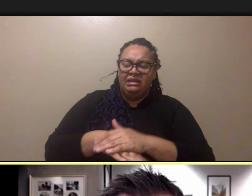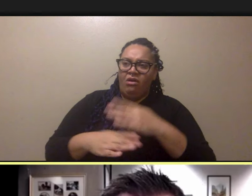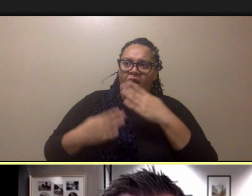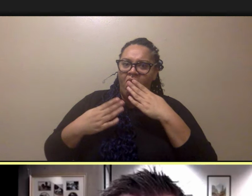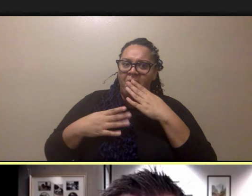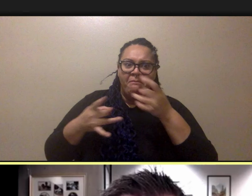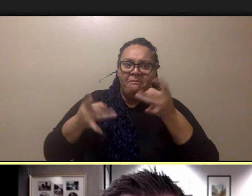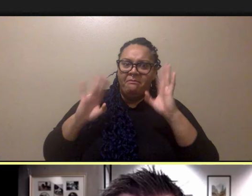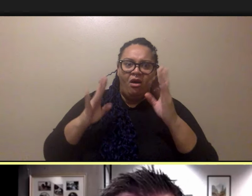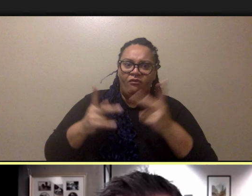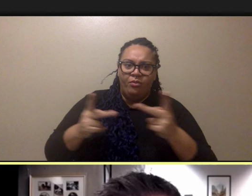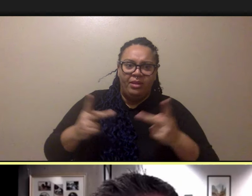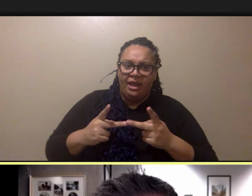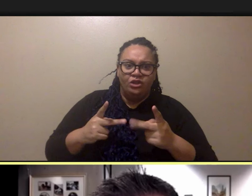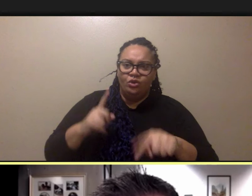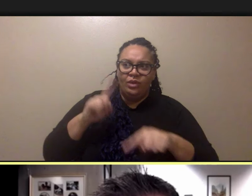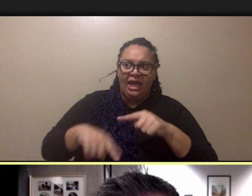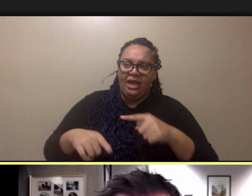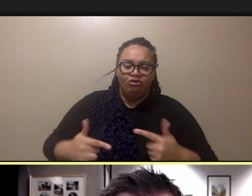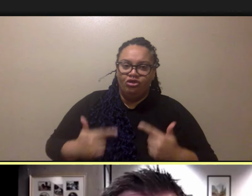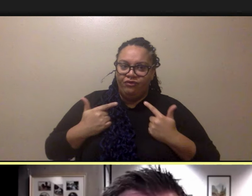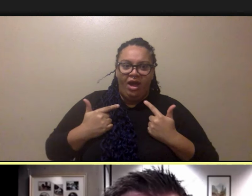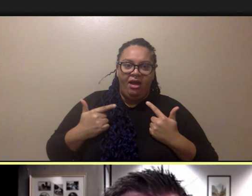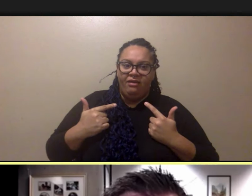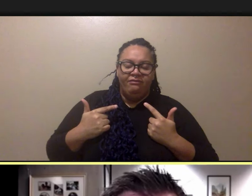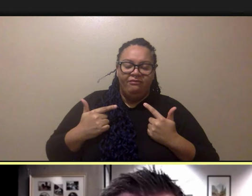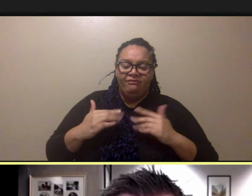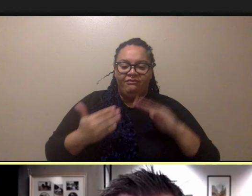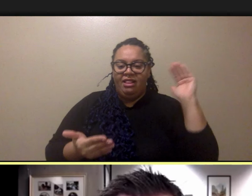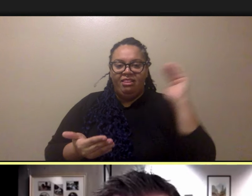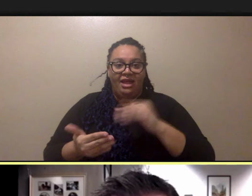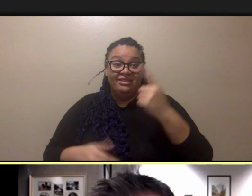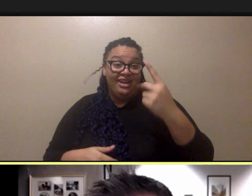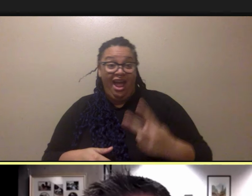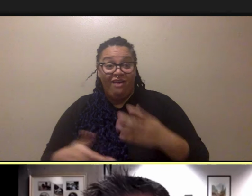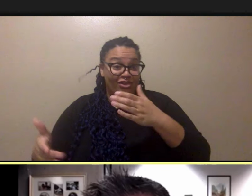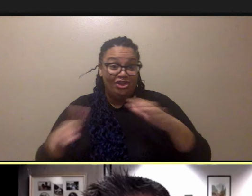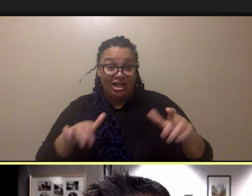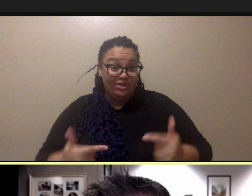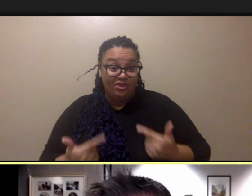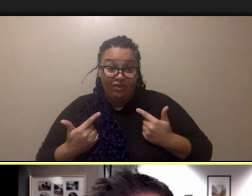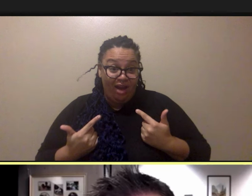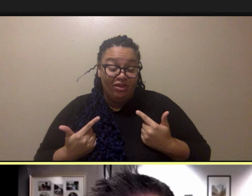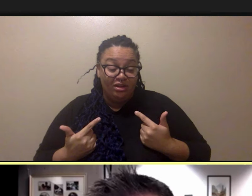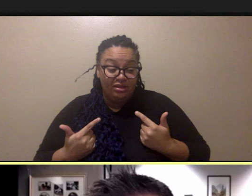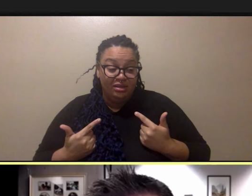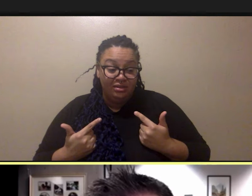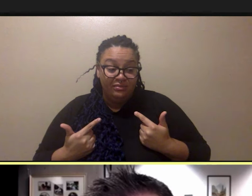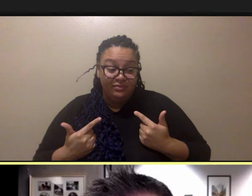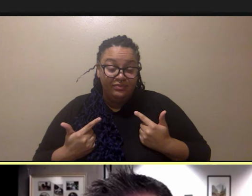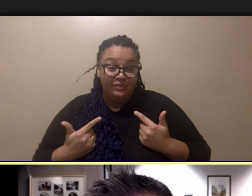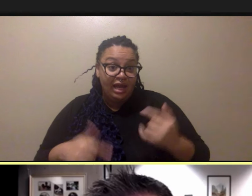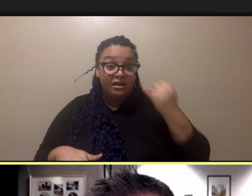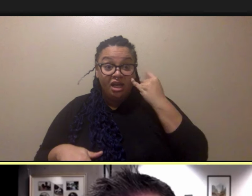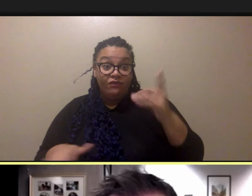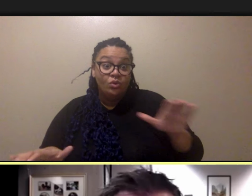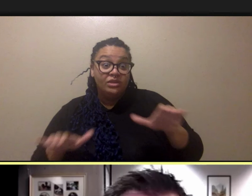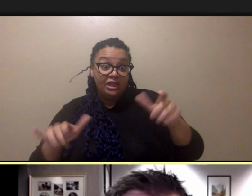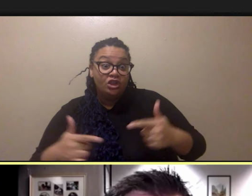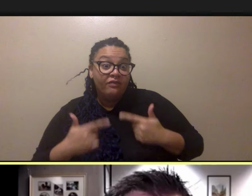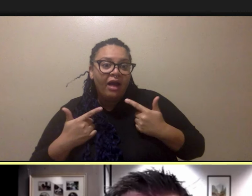your indenture, most likely. Your chance was less than half of surviving it. So, and if you did survive, you'd have